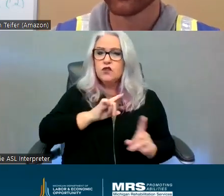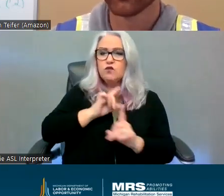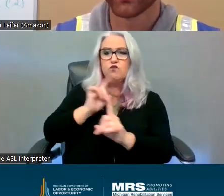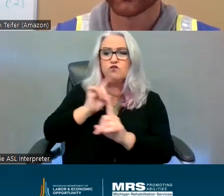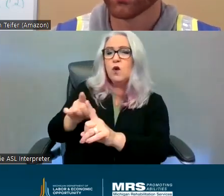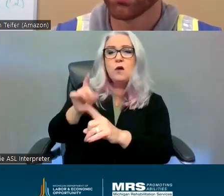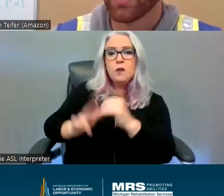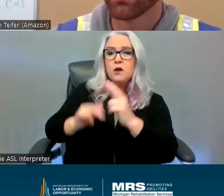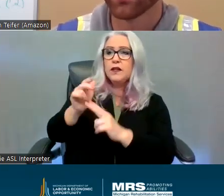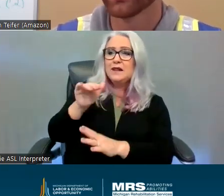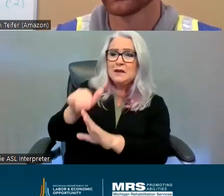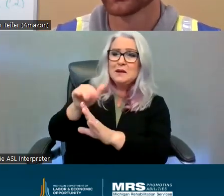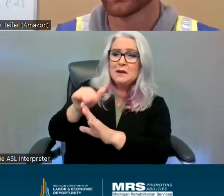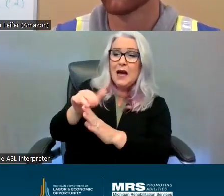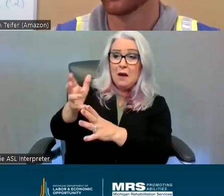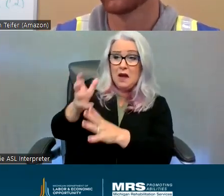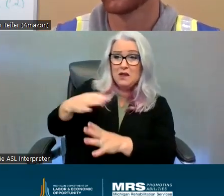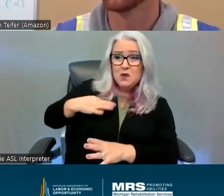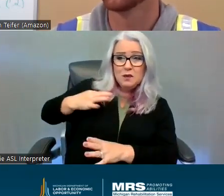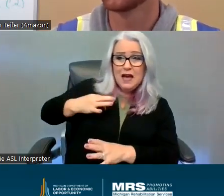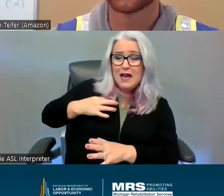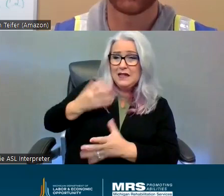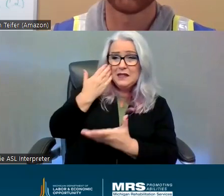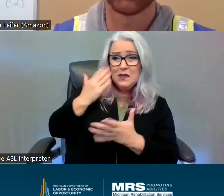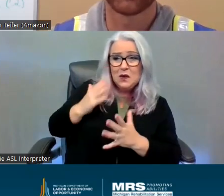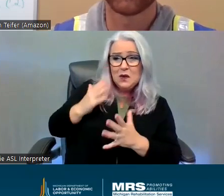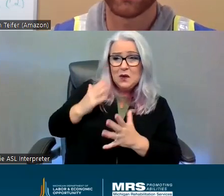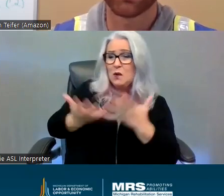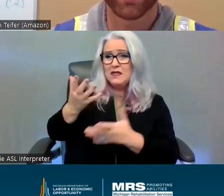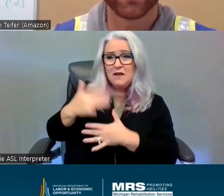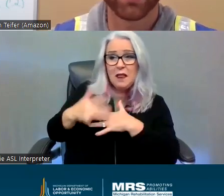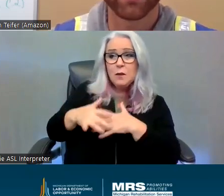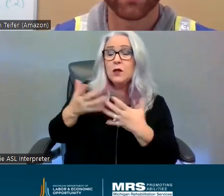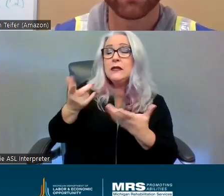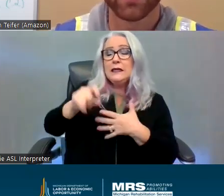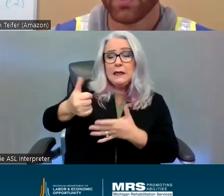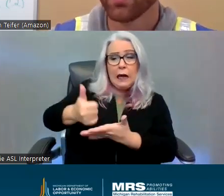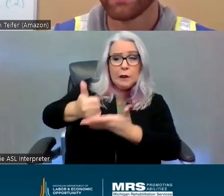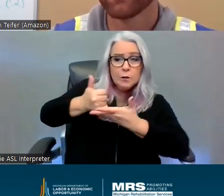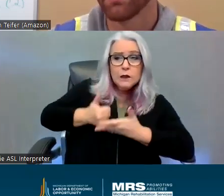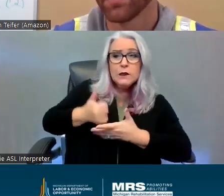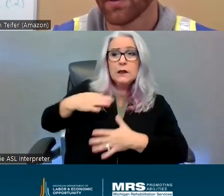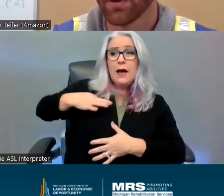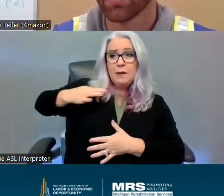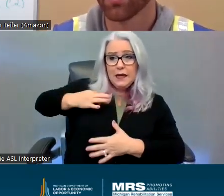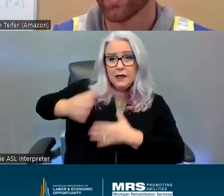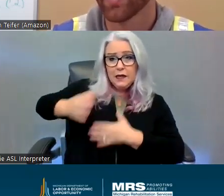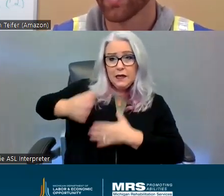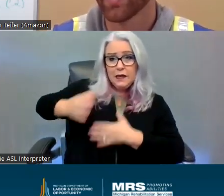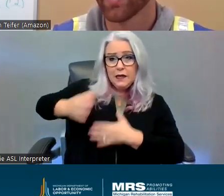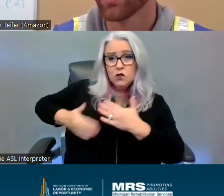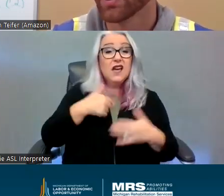I wanted to apply, wasn't really sure kind of what was available, needed help with the application process. We have tablets set up